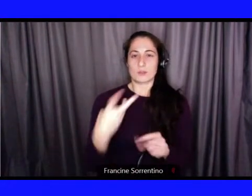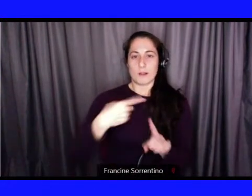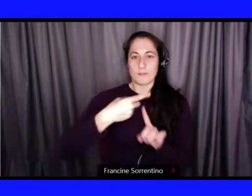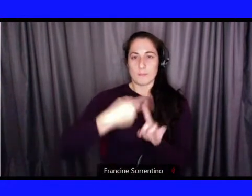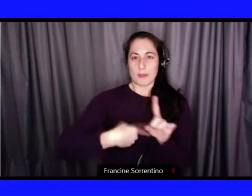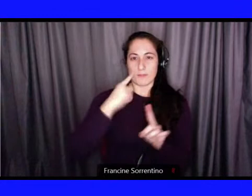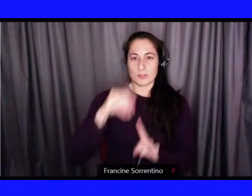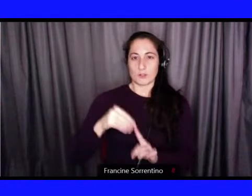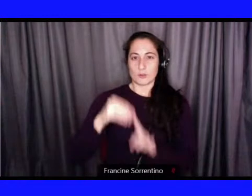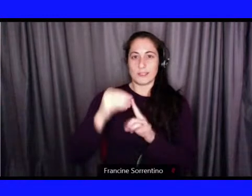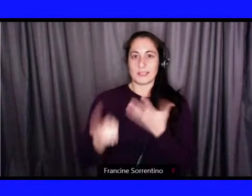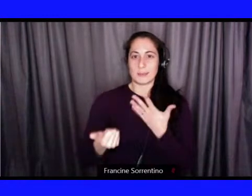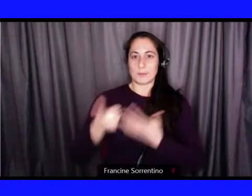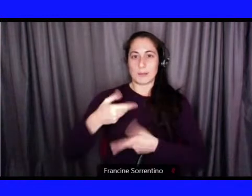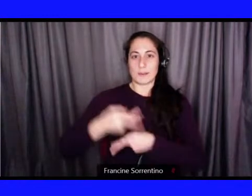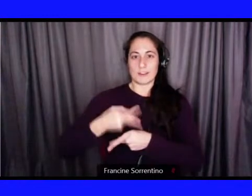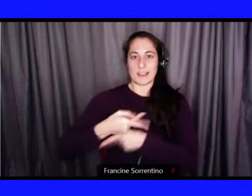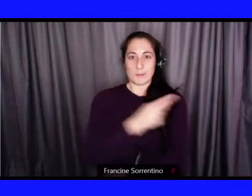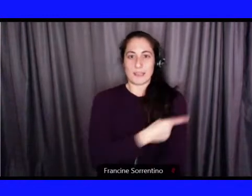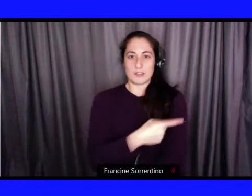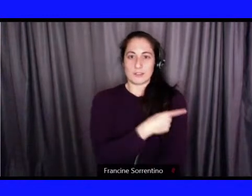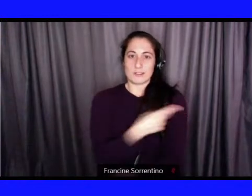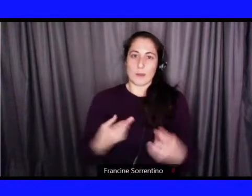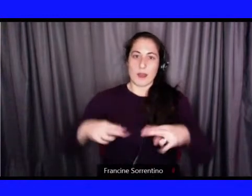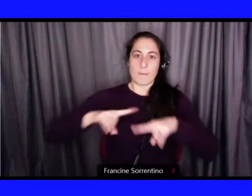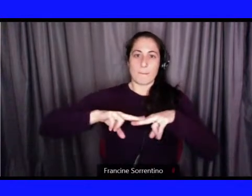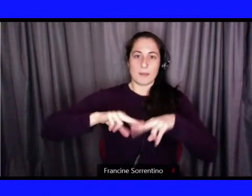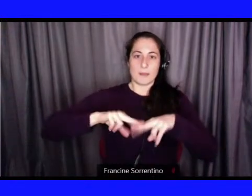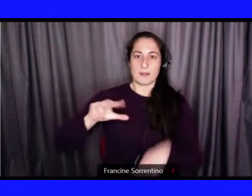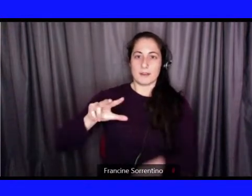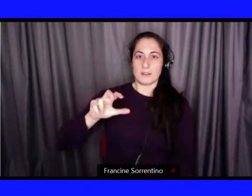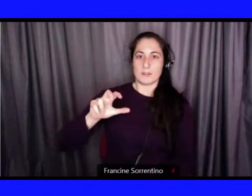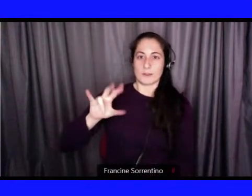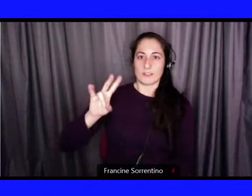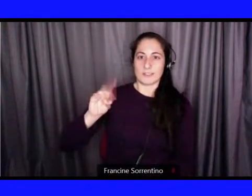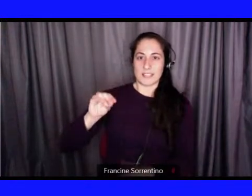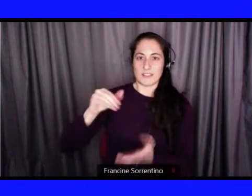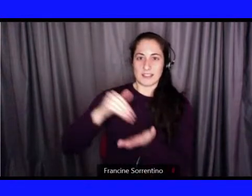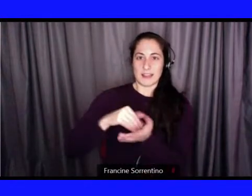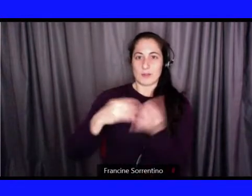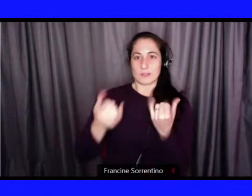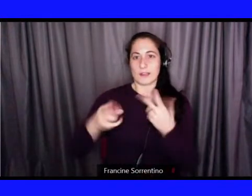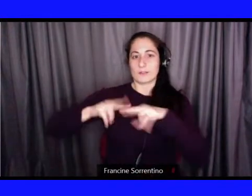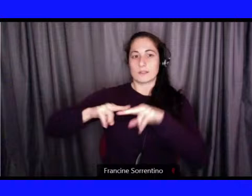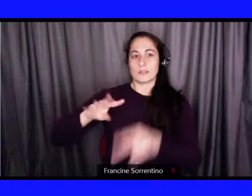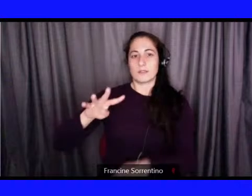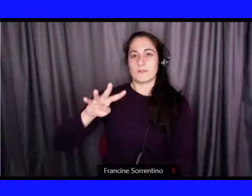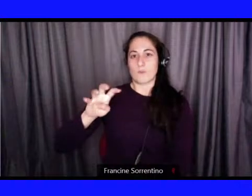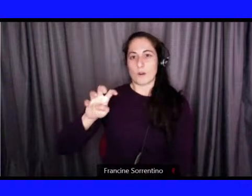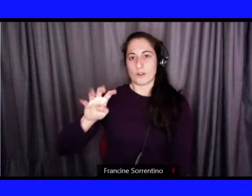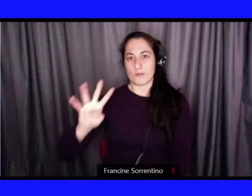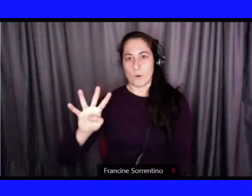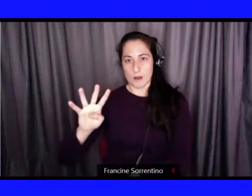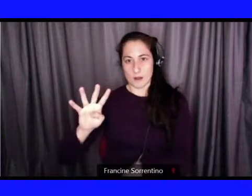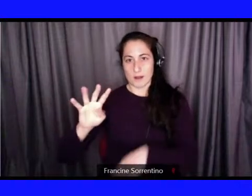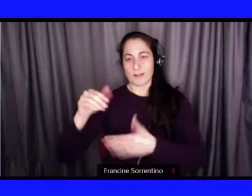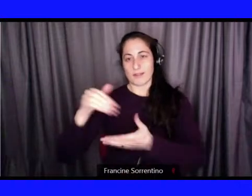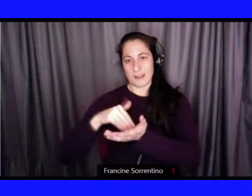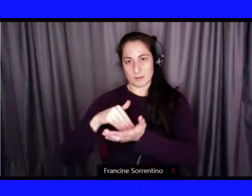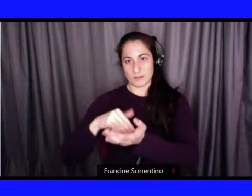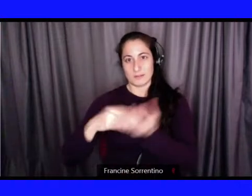from 82,000 to over 100,000 e-consults, which is just tremendous. Again, another target we'll update for next year as